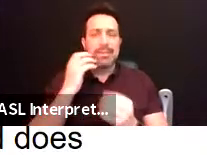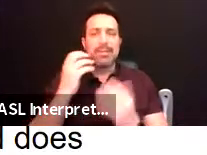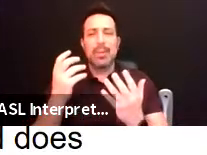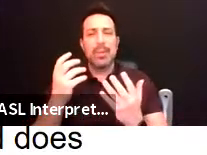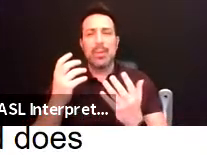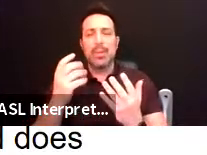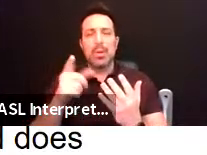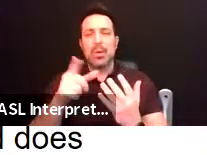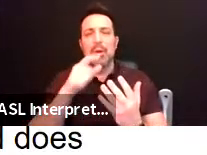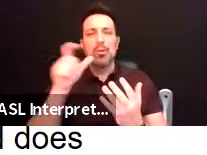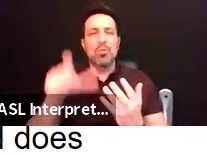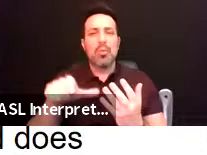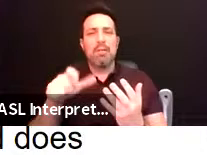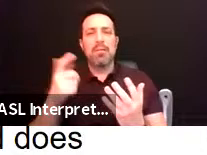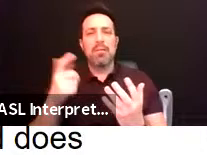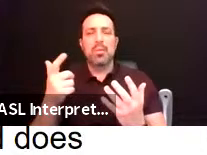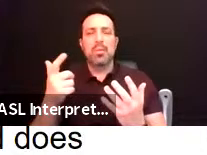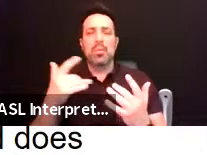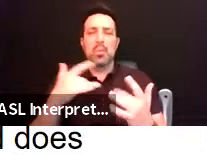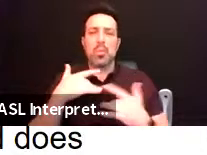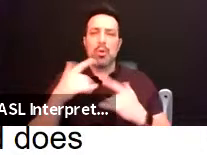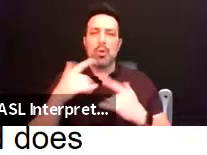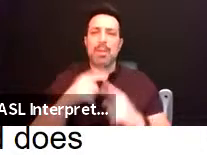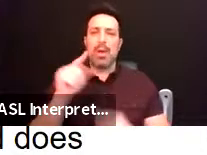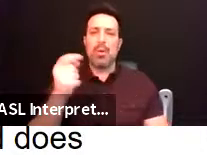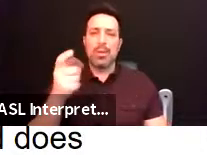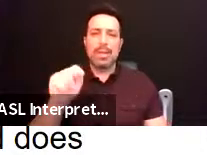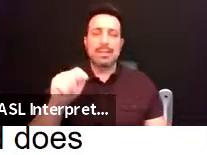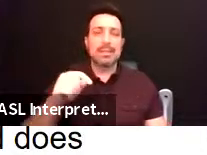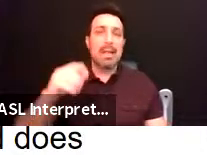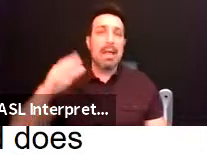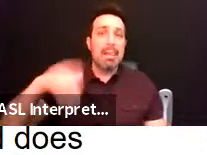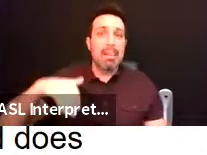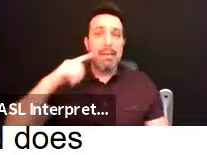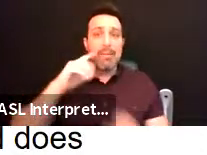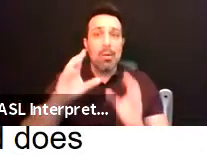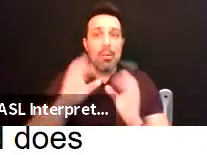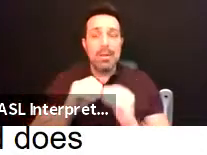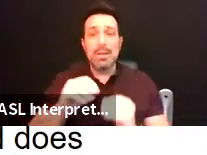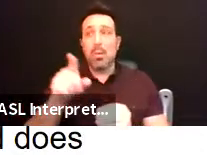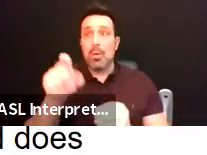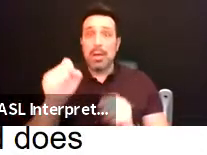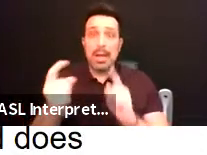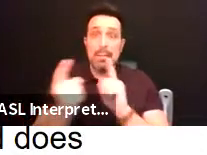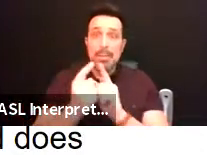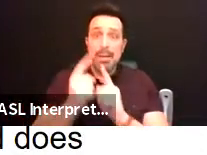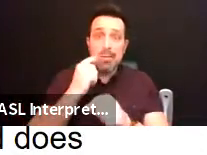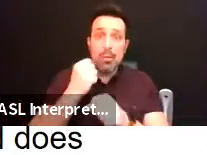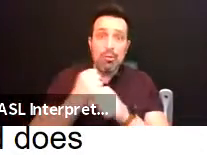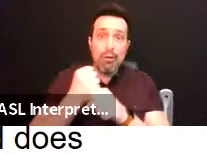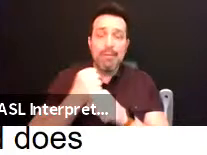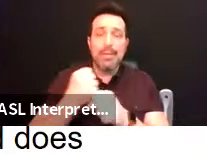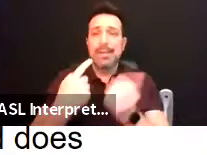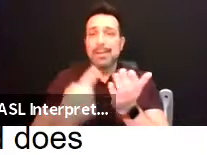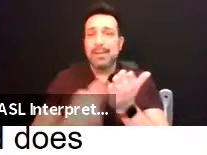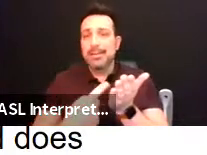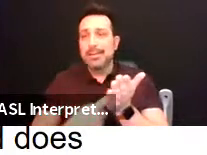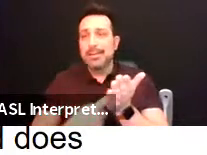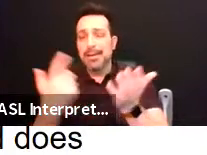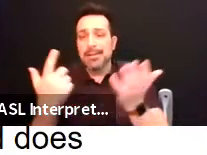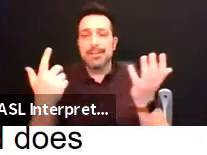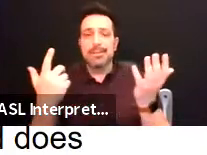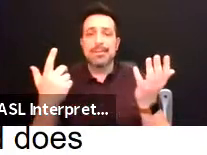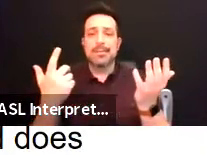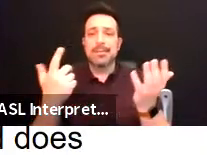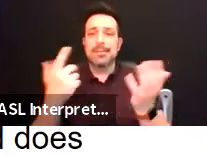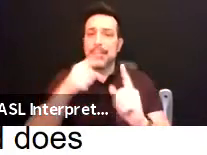have to worry about texts like late for a meeting or can you meet for coffee to talk about